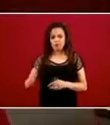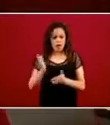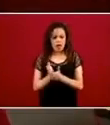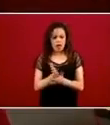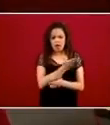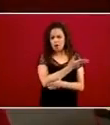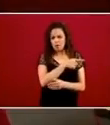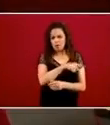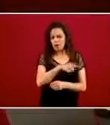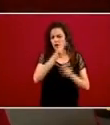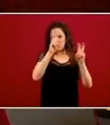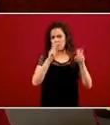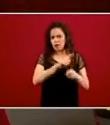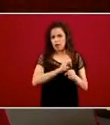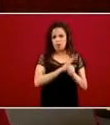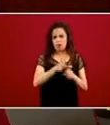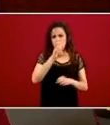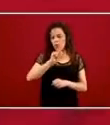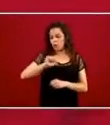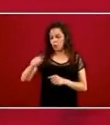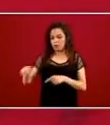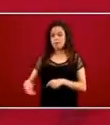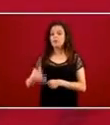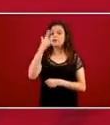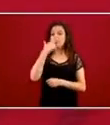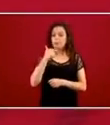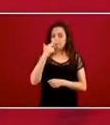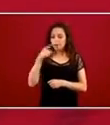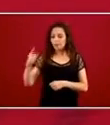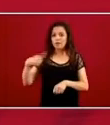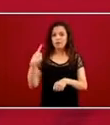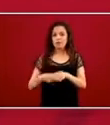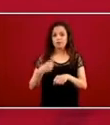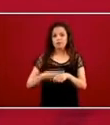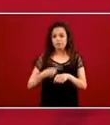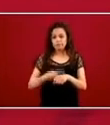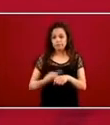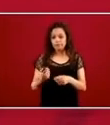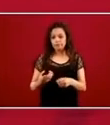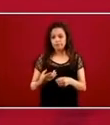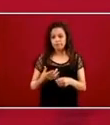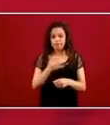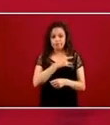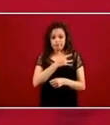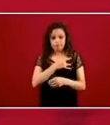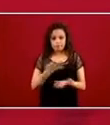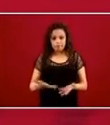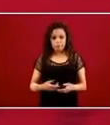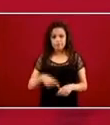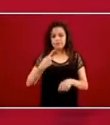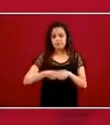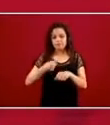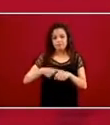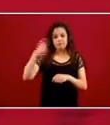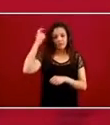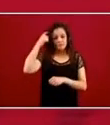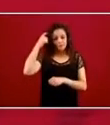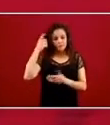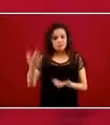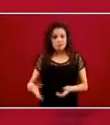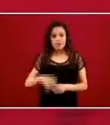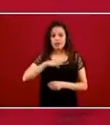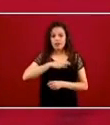to poor nutrition. And the leading causes for death are